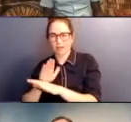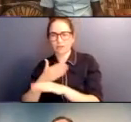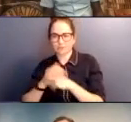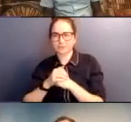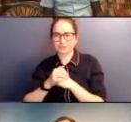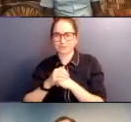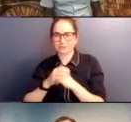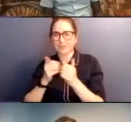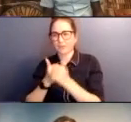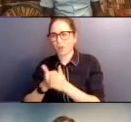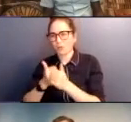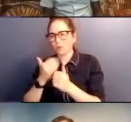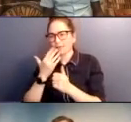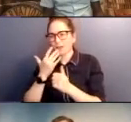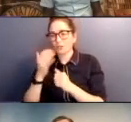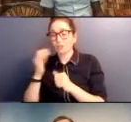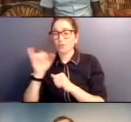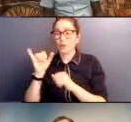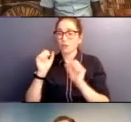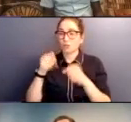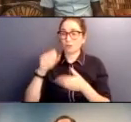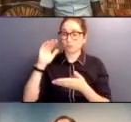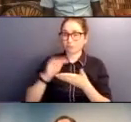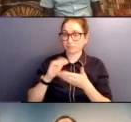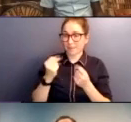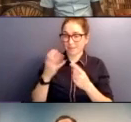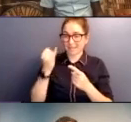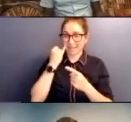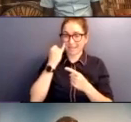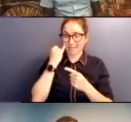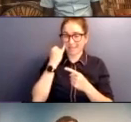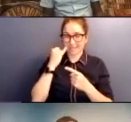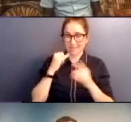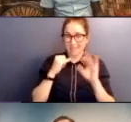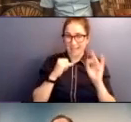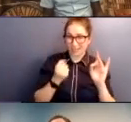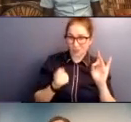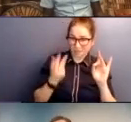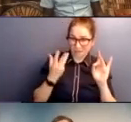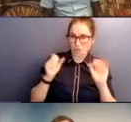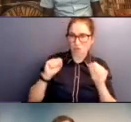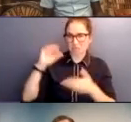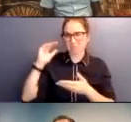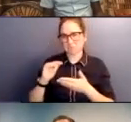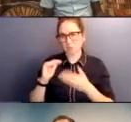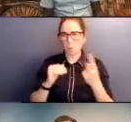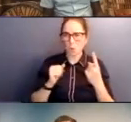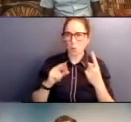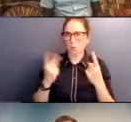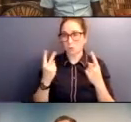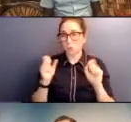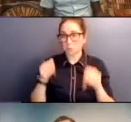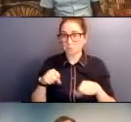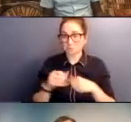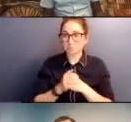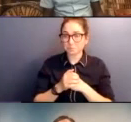you can also decrease the number of tiles if the student will be more successful with only 1 or 2 tiles displayed.